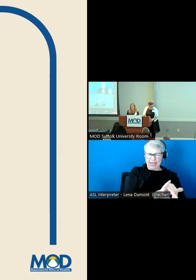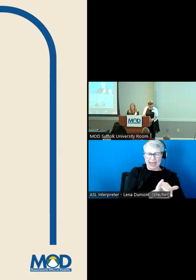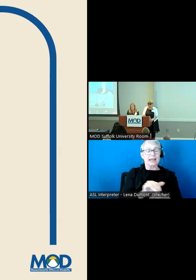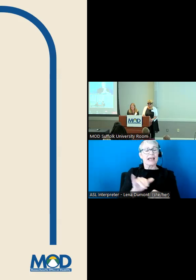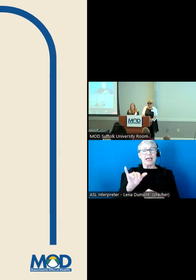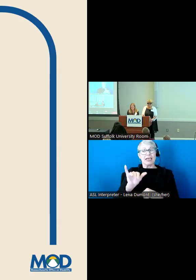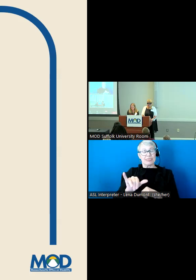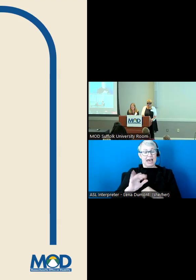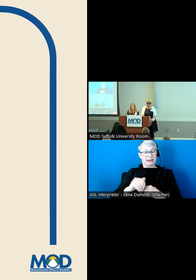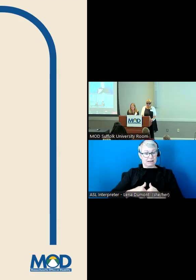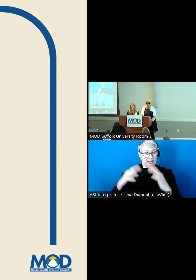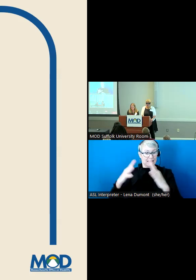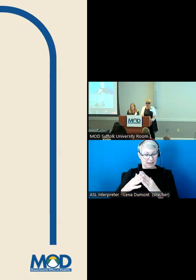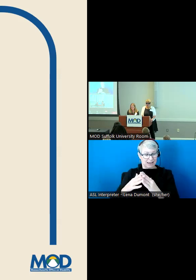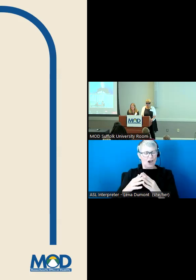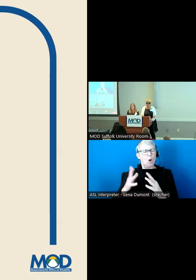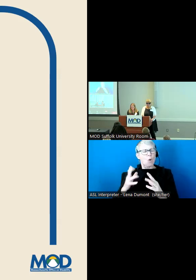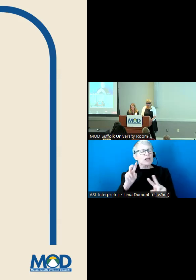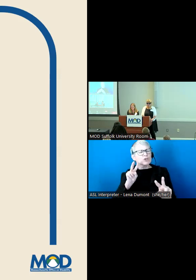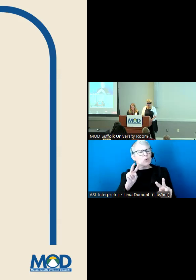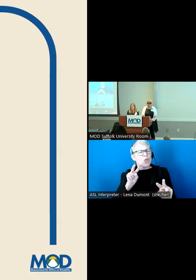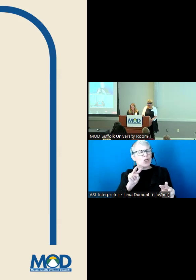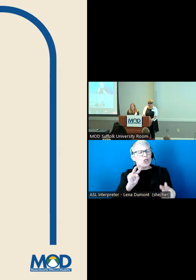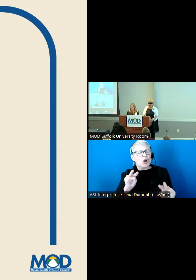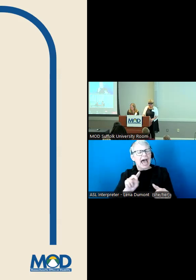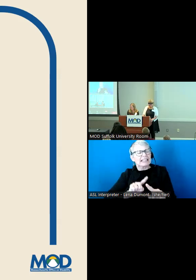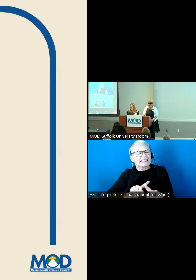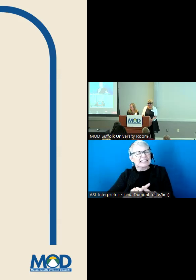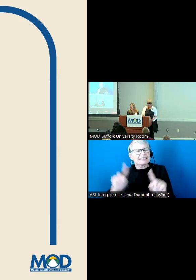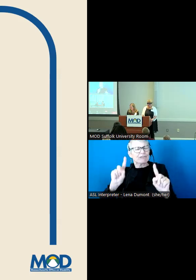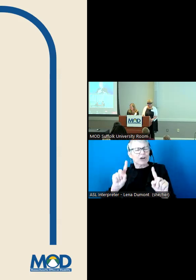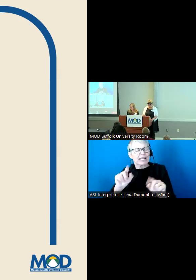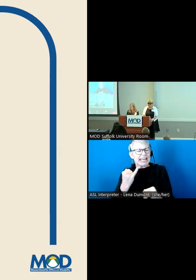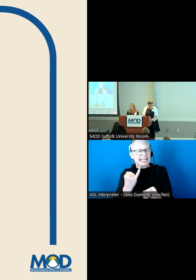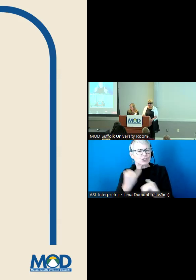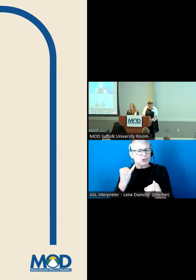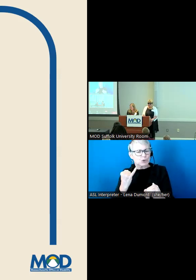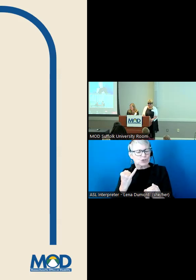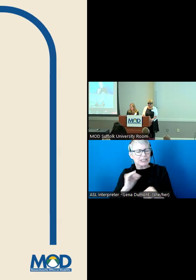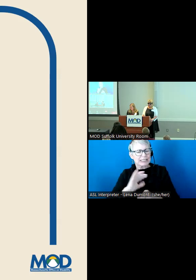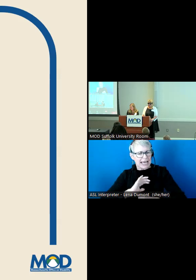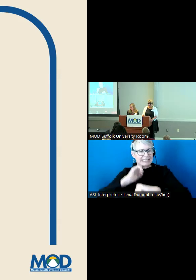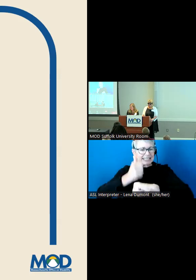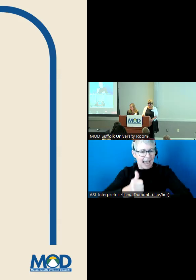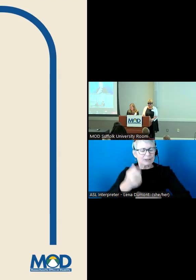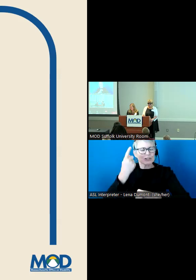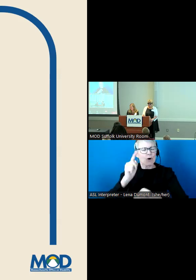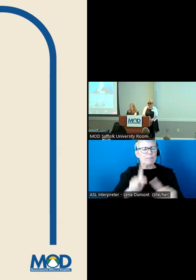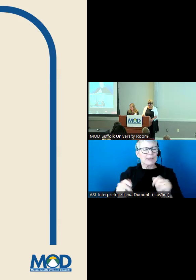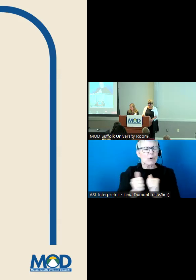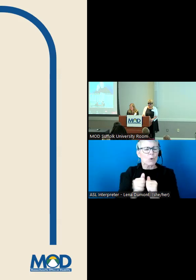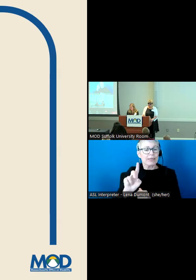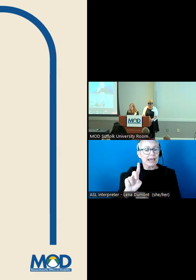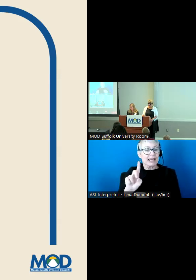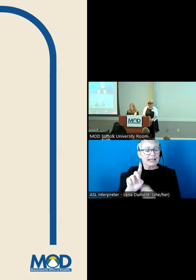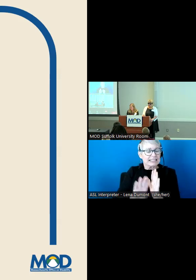around the state of Massachusetts that were set up for folks with intellectual and developmental disabilities, as well as